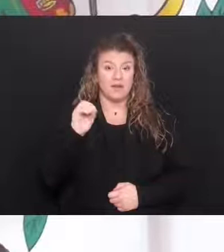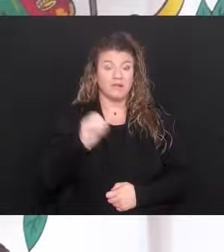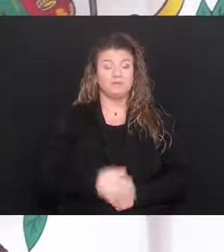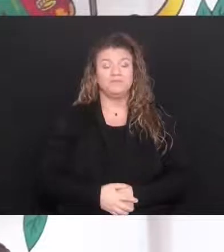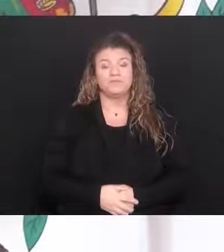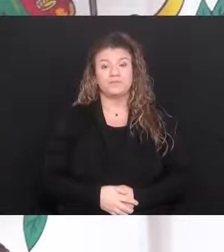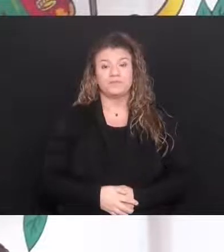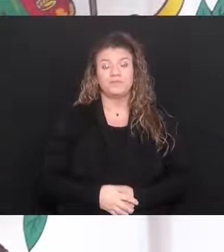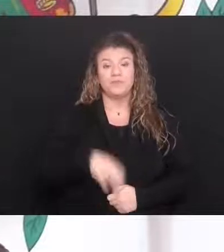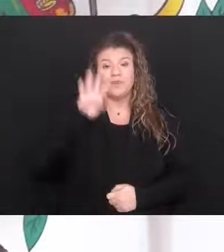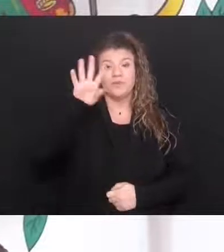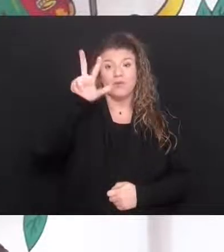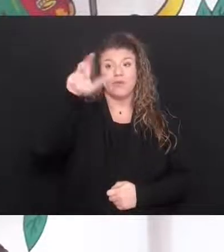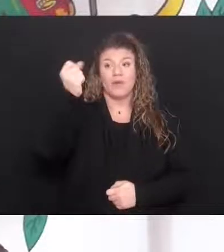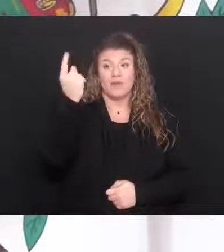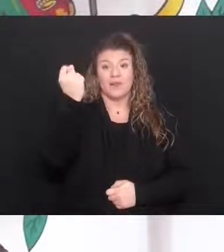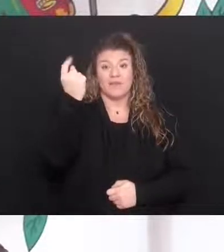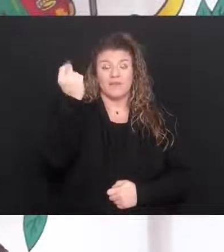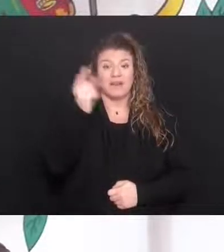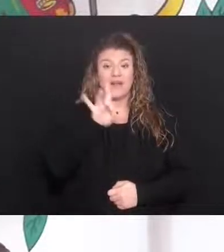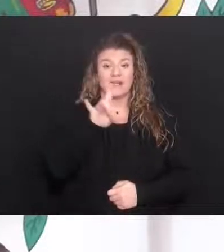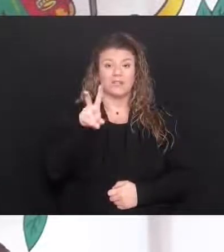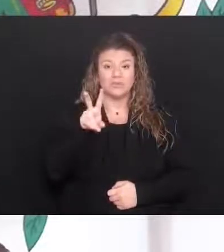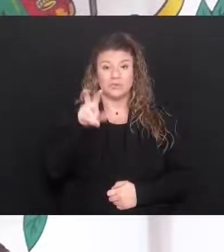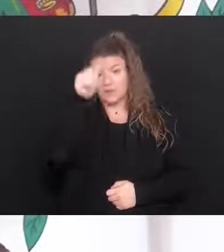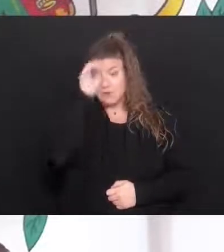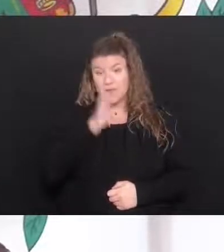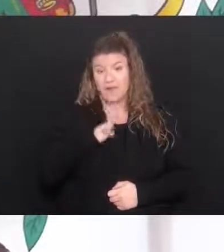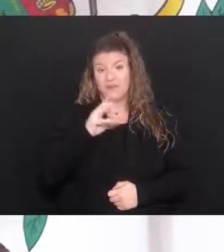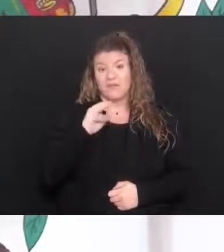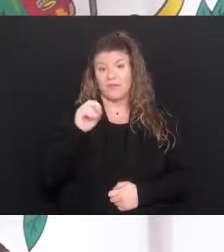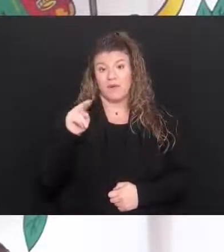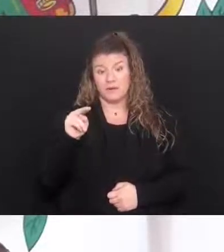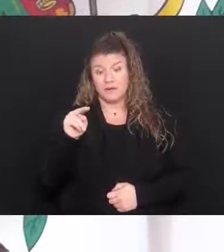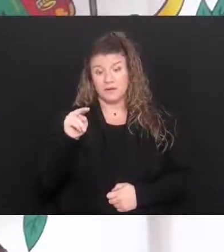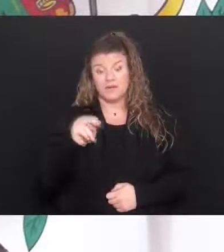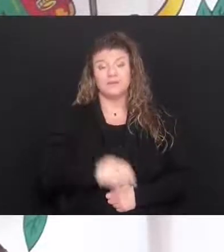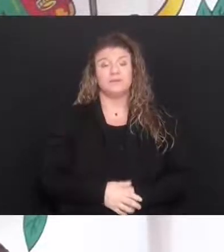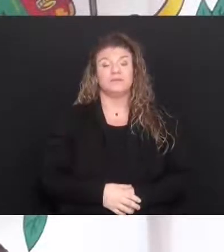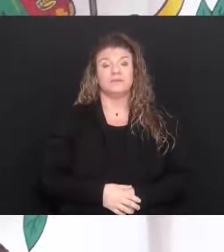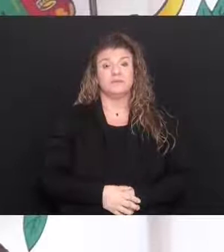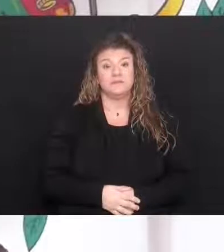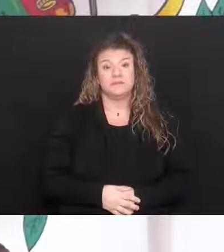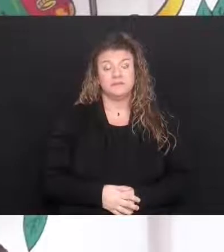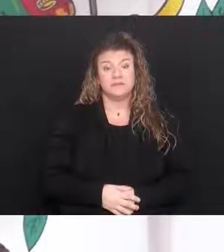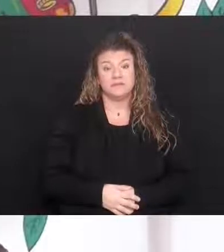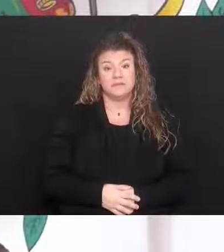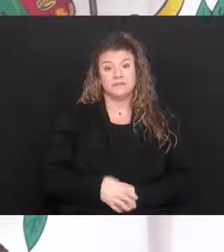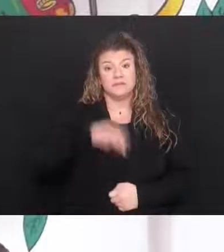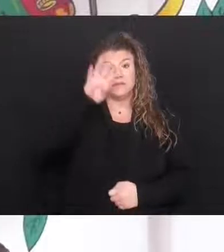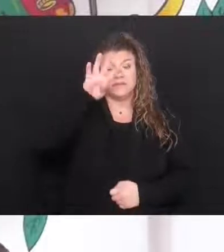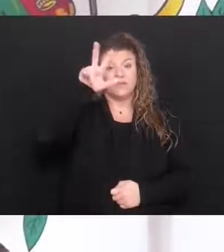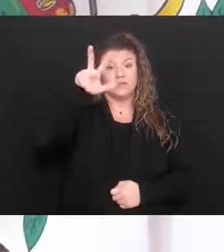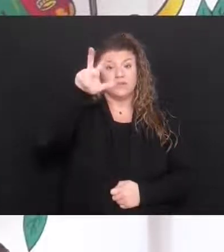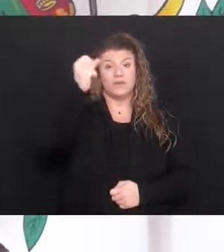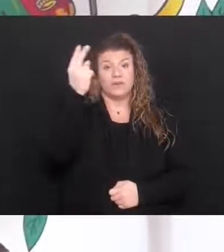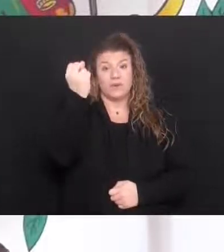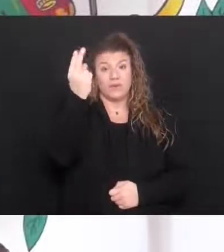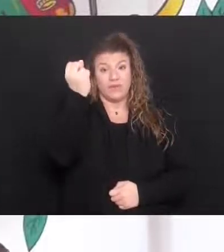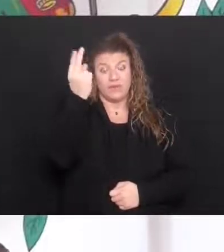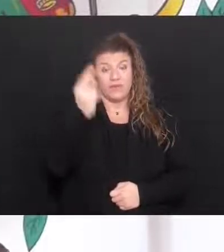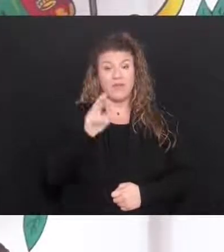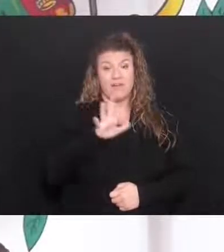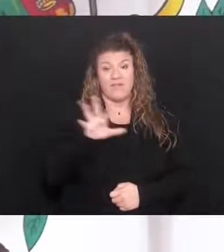The 4,311th death, an 82-year-old male from Monongalia County. The 4,312th death